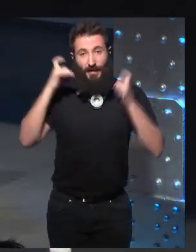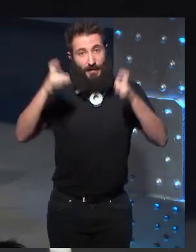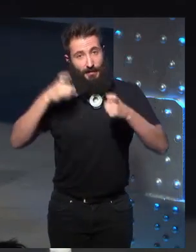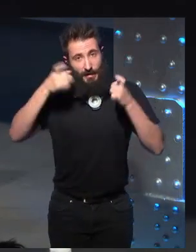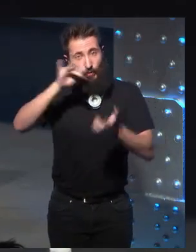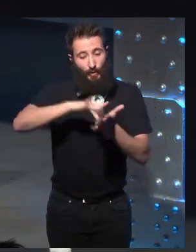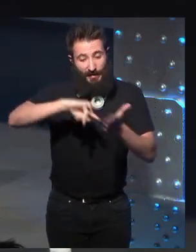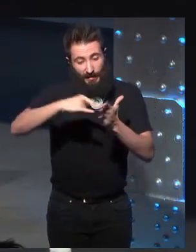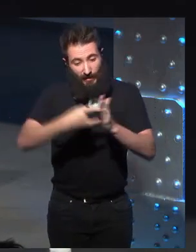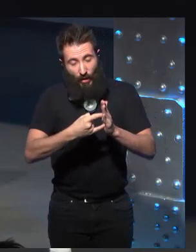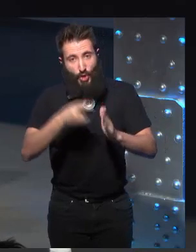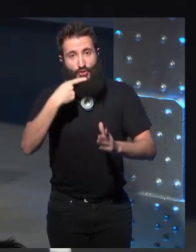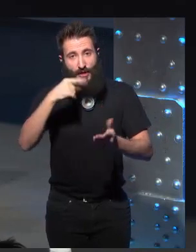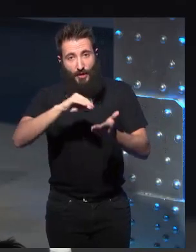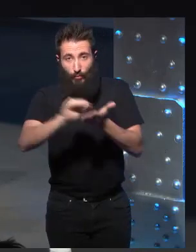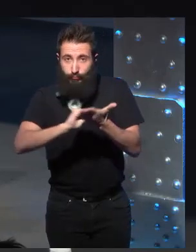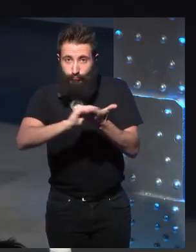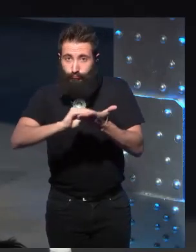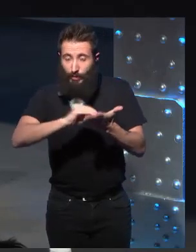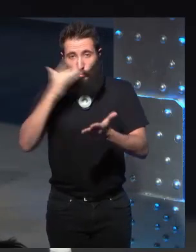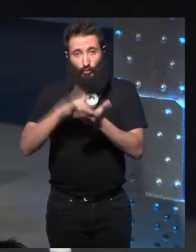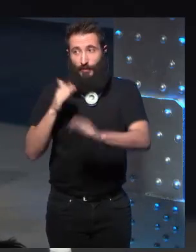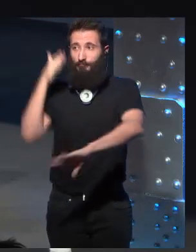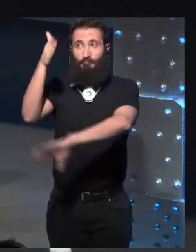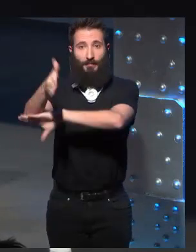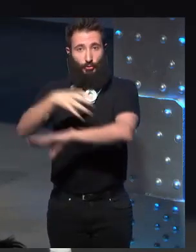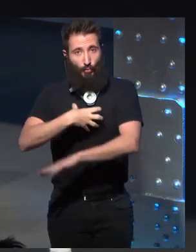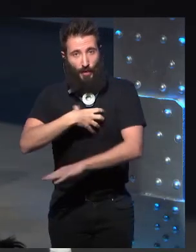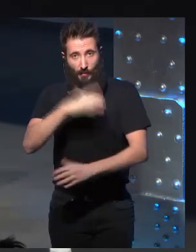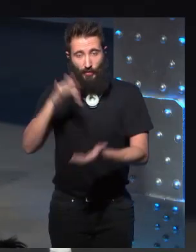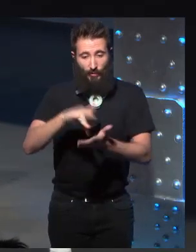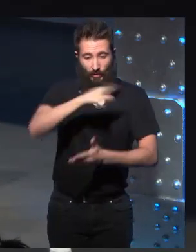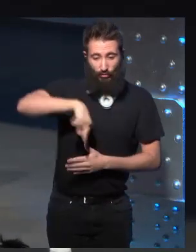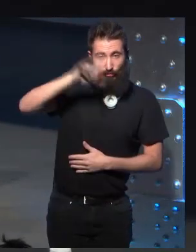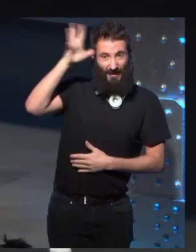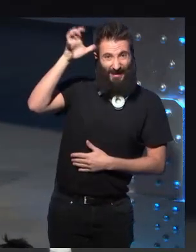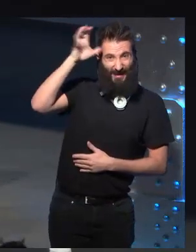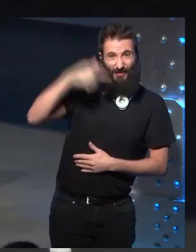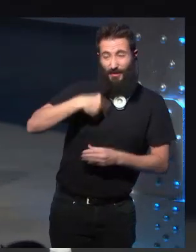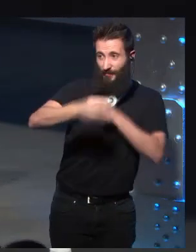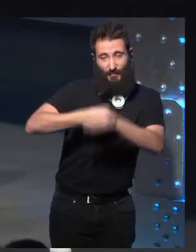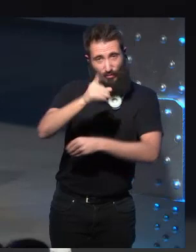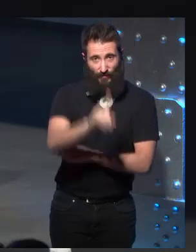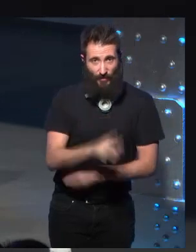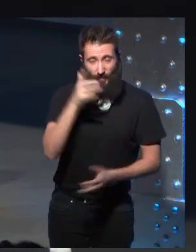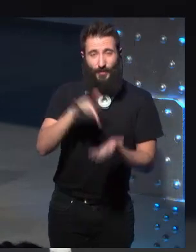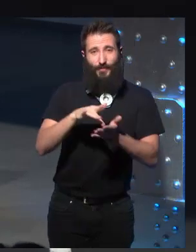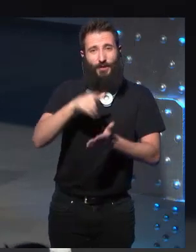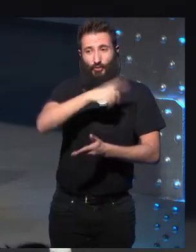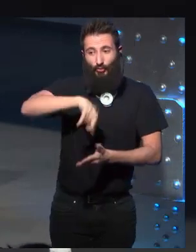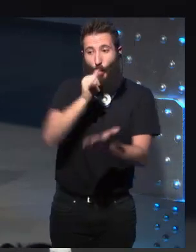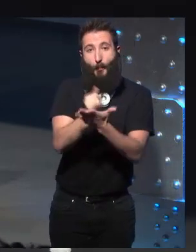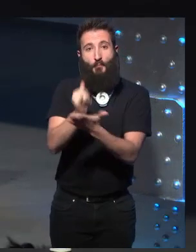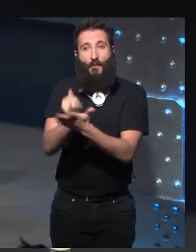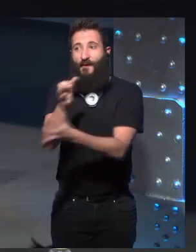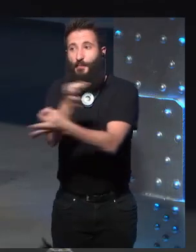go, two, your senses don't work, three, you have no clue whether it's correct or not.